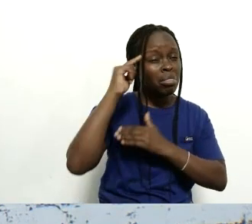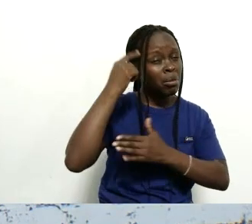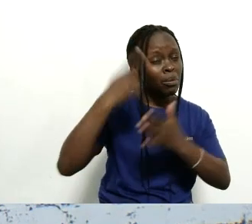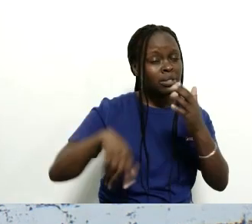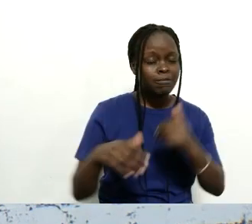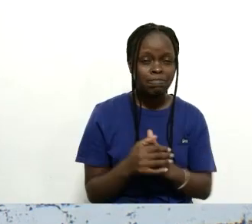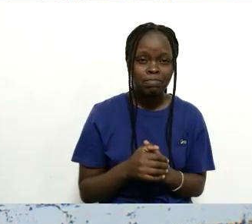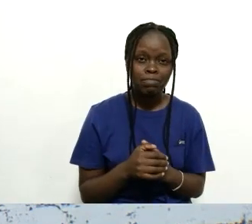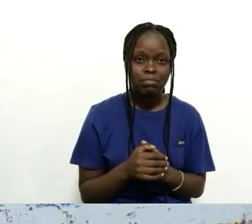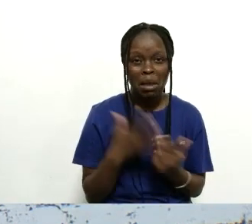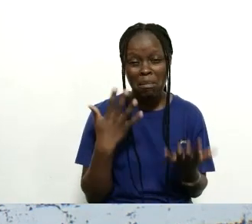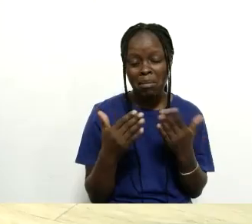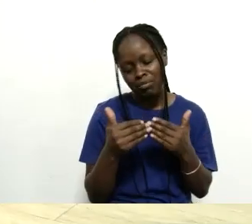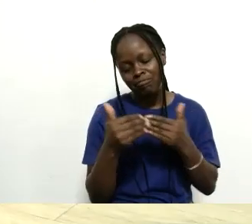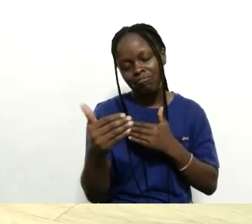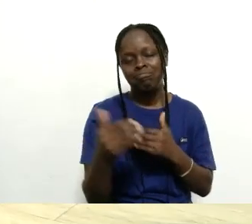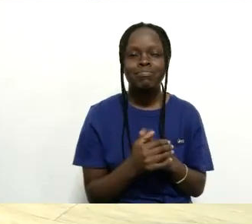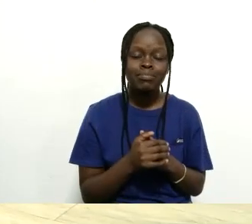that requires to be